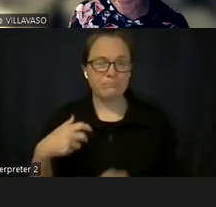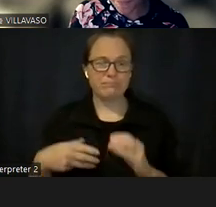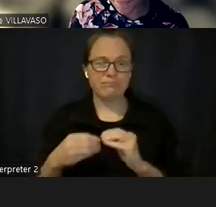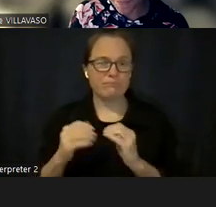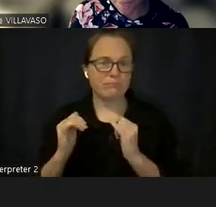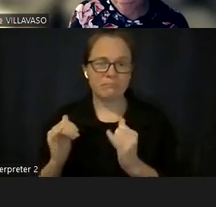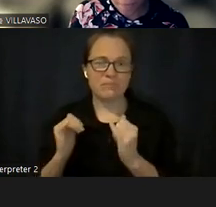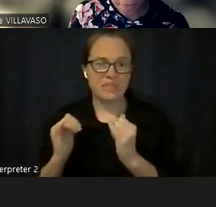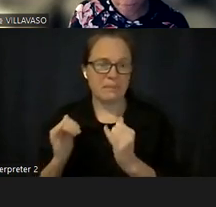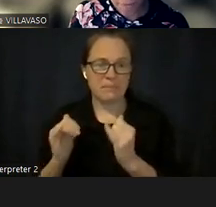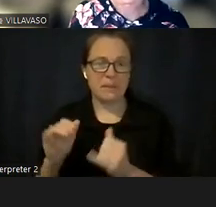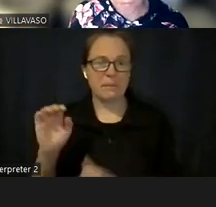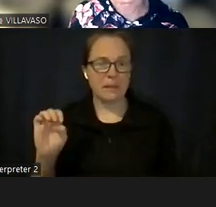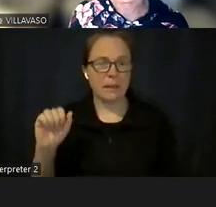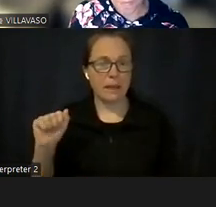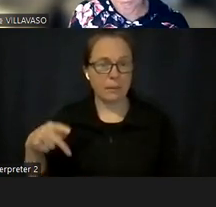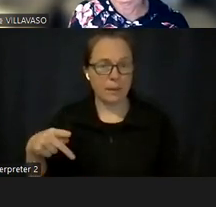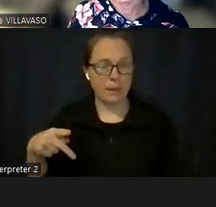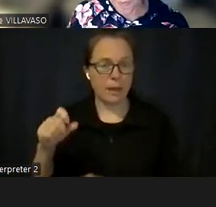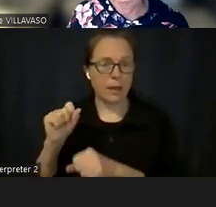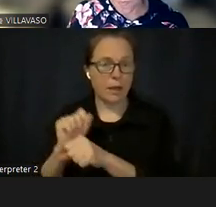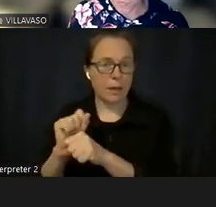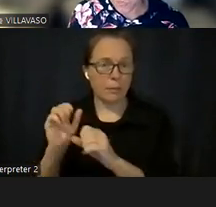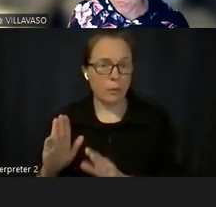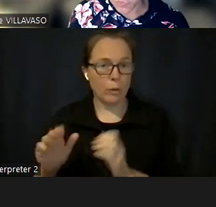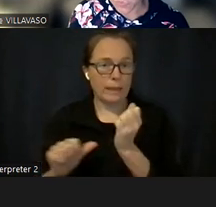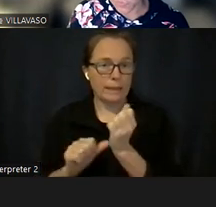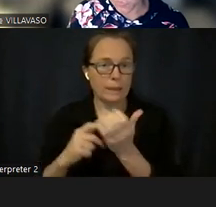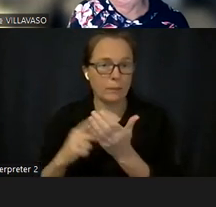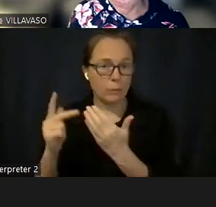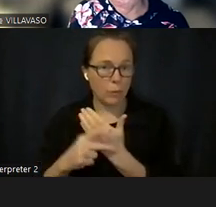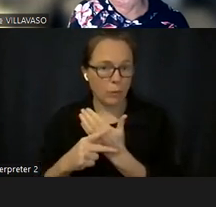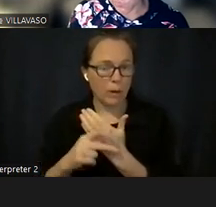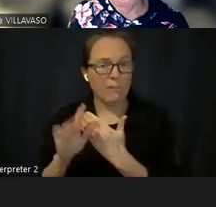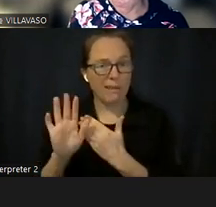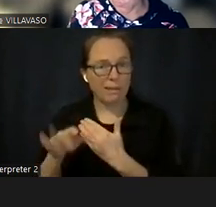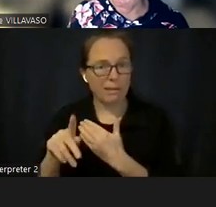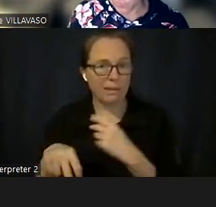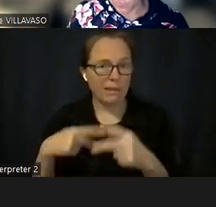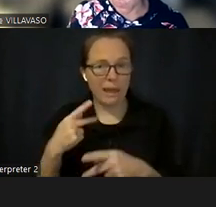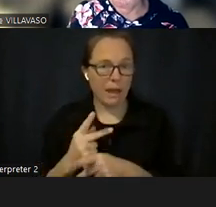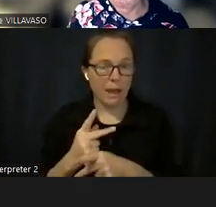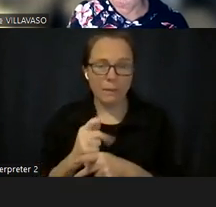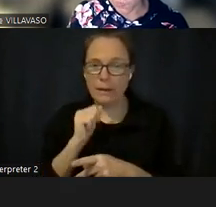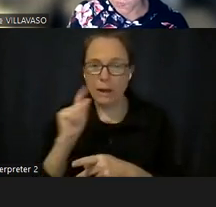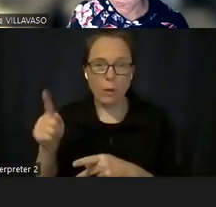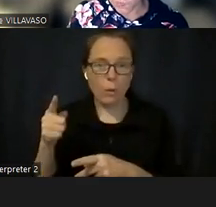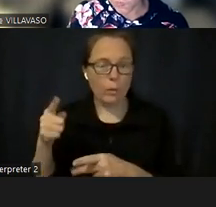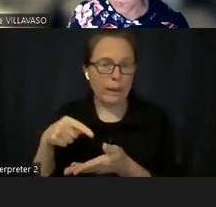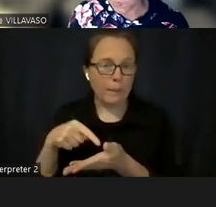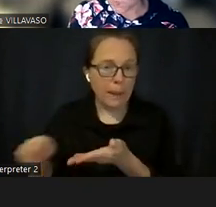thing, that this, the EAP, the employee assistance program types of the wraparound that isn't purely financial compensation, but